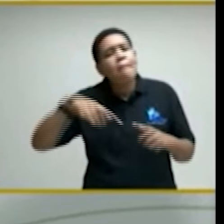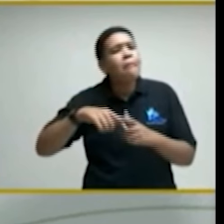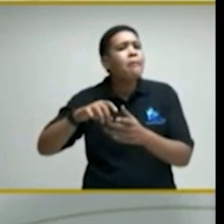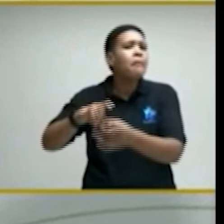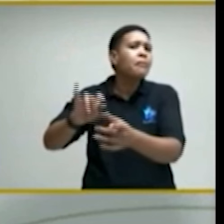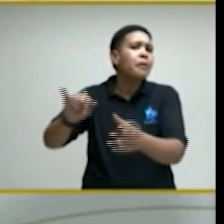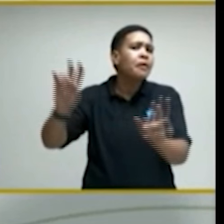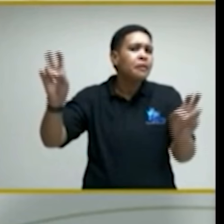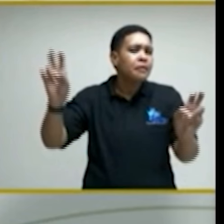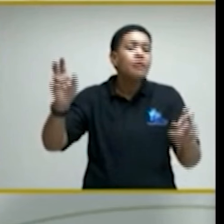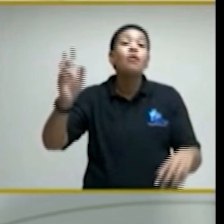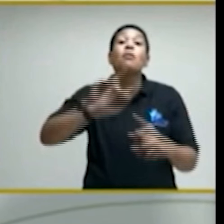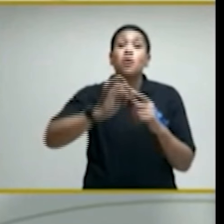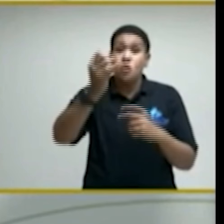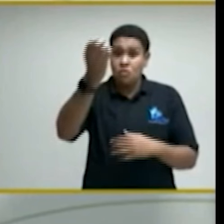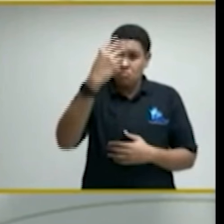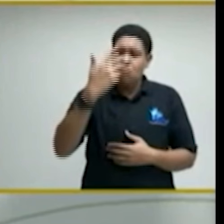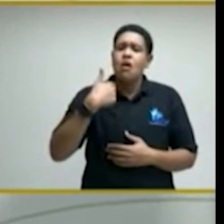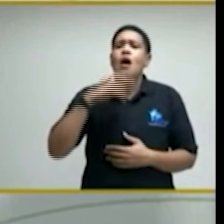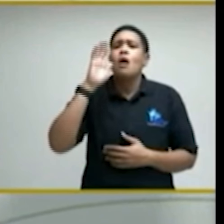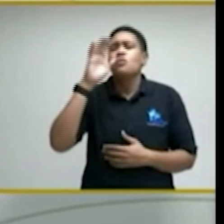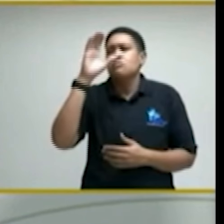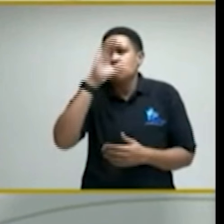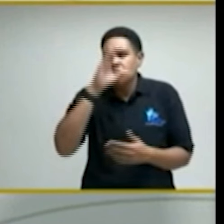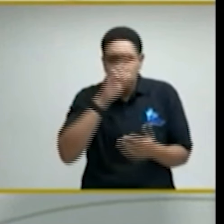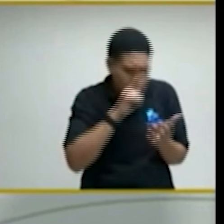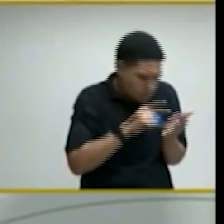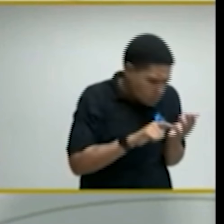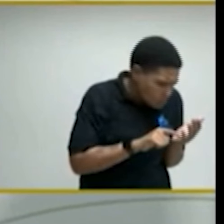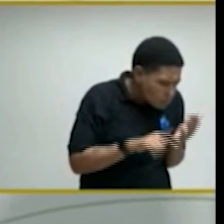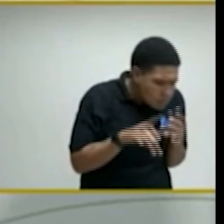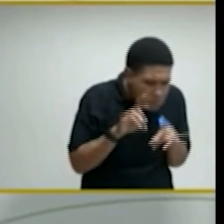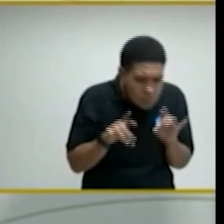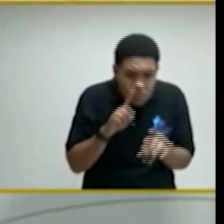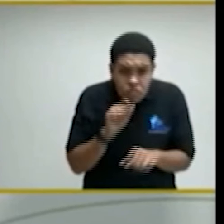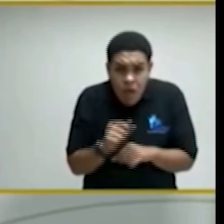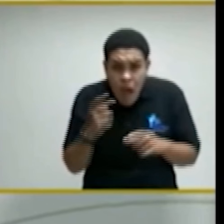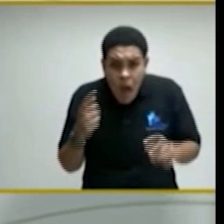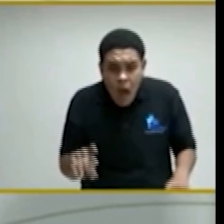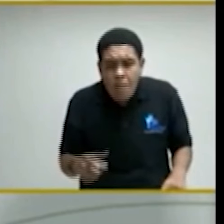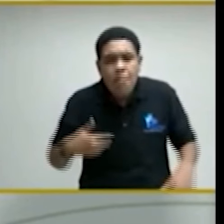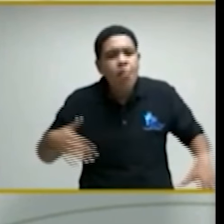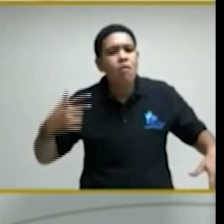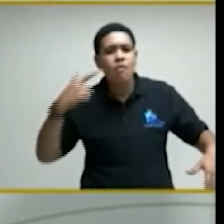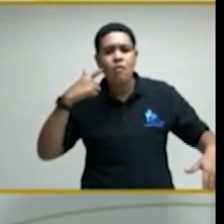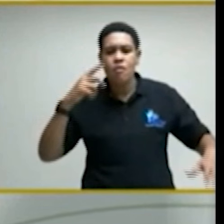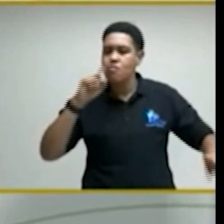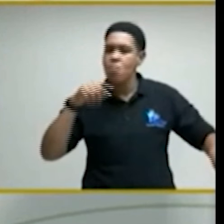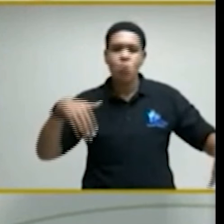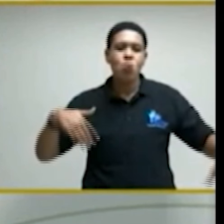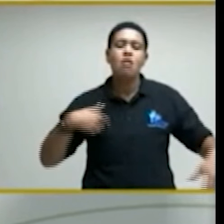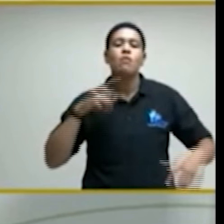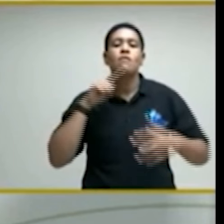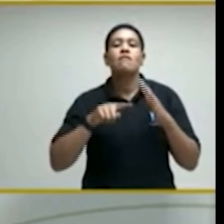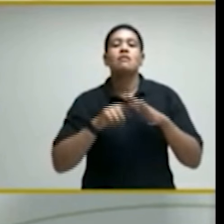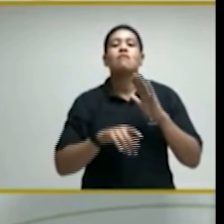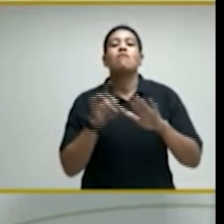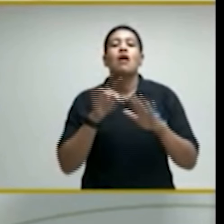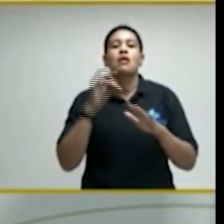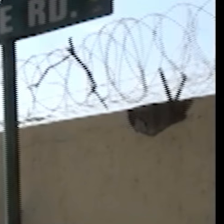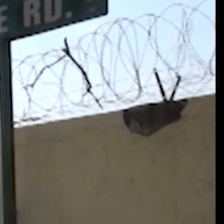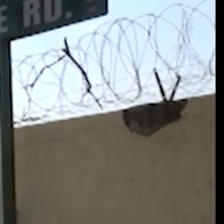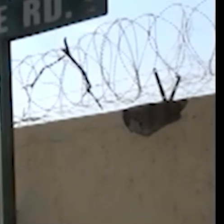that you have bring it to attention, we will investigate. I have not had the reports, so we'll investigate and find out if there is any